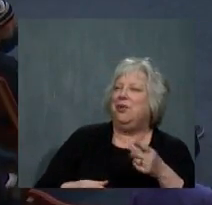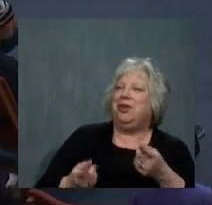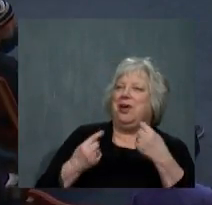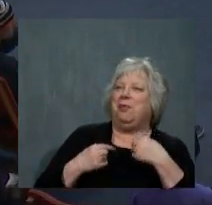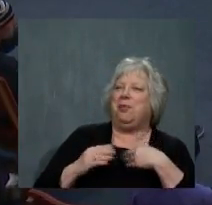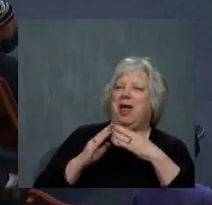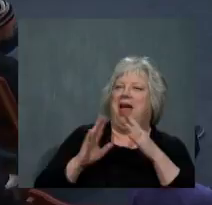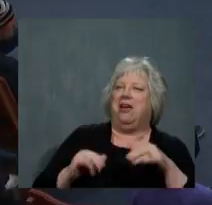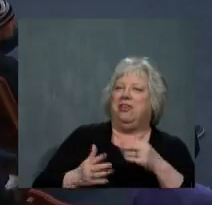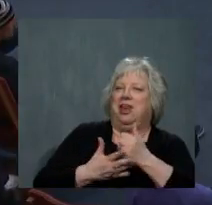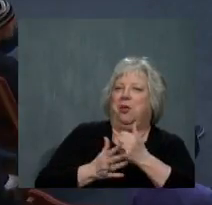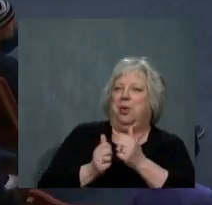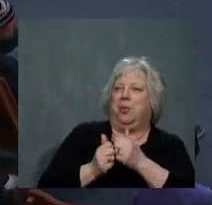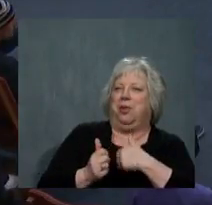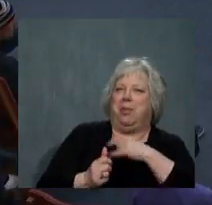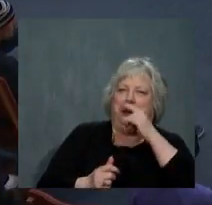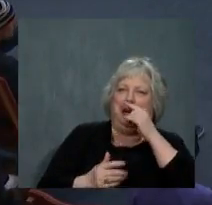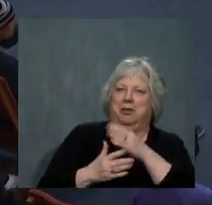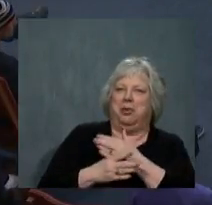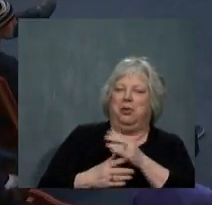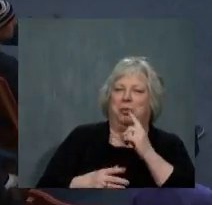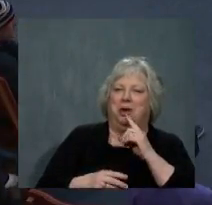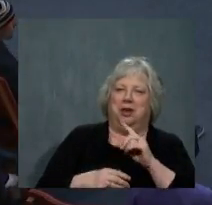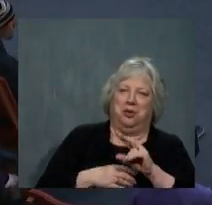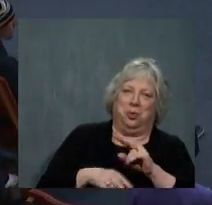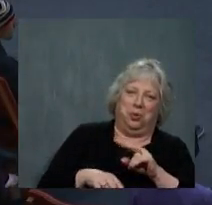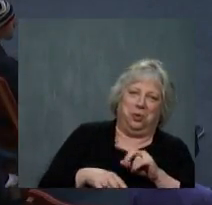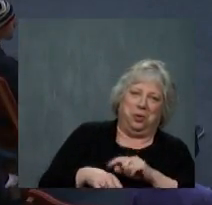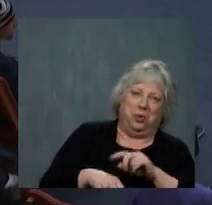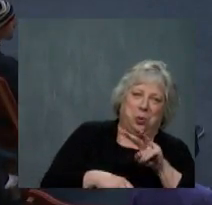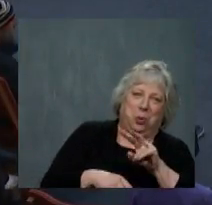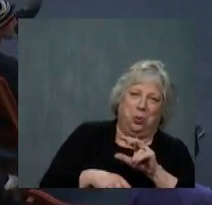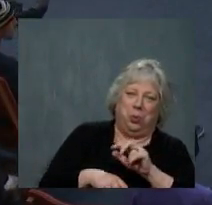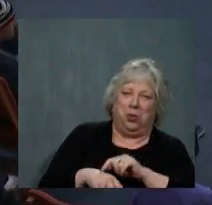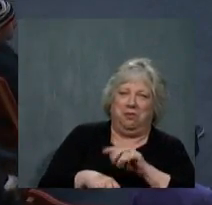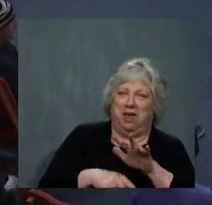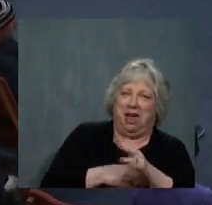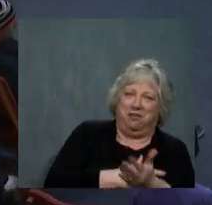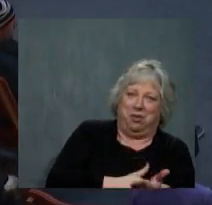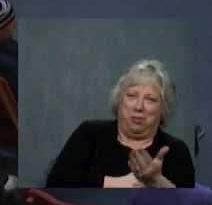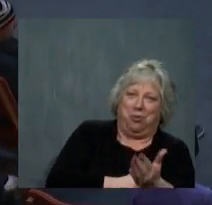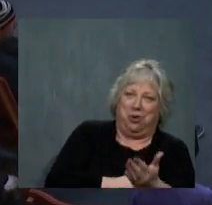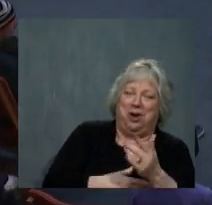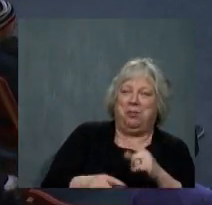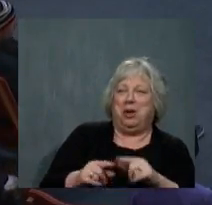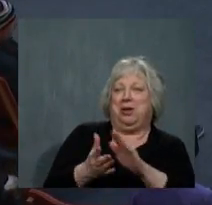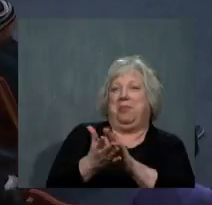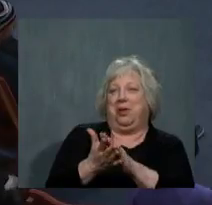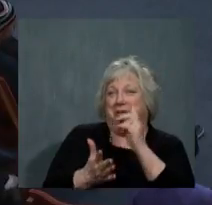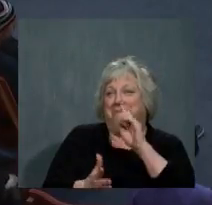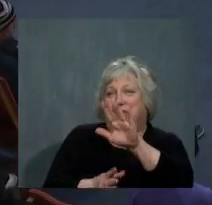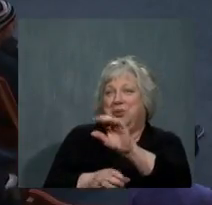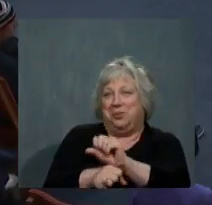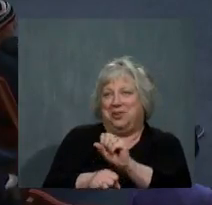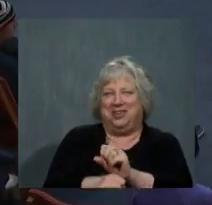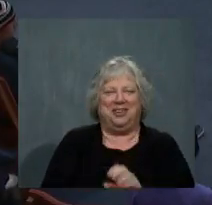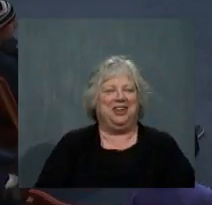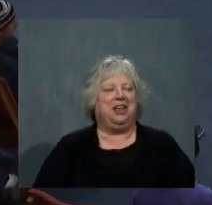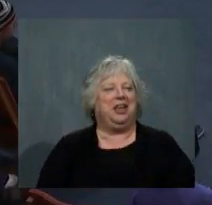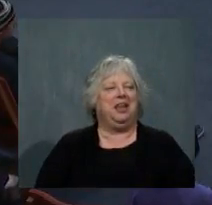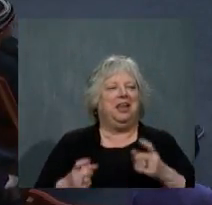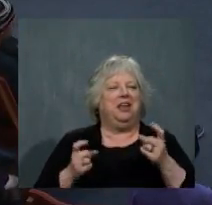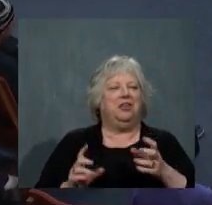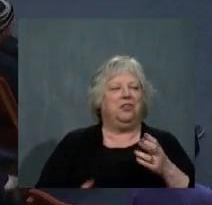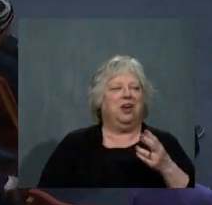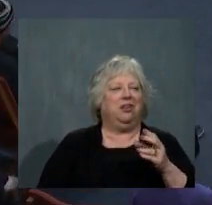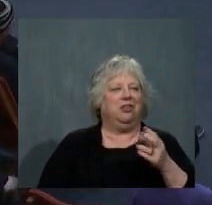could help me with my kids at between 2 and 3 or 5, but I commend you on your efforts. Director Hendricks, you're recognized, please. The thing I wanted